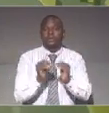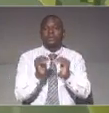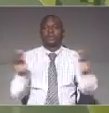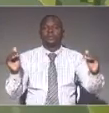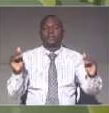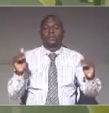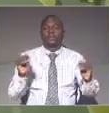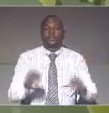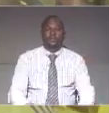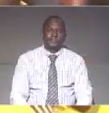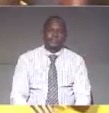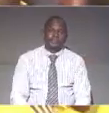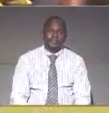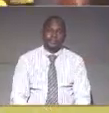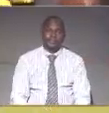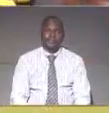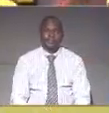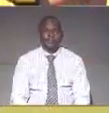standards.